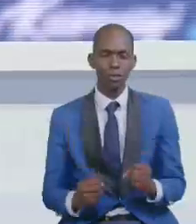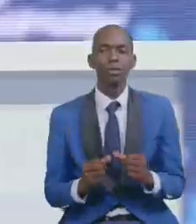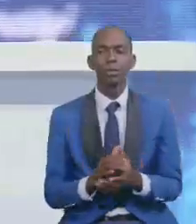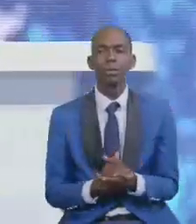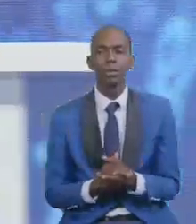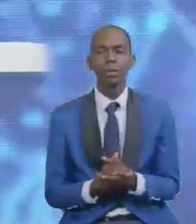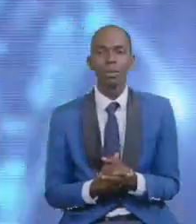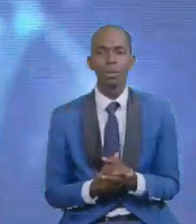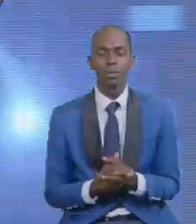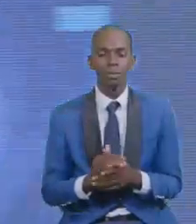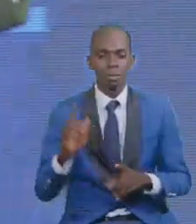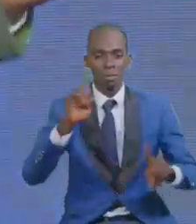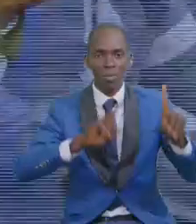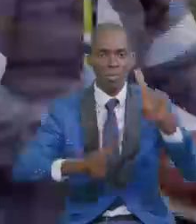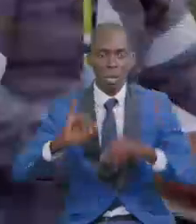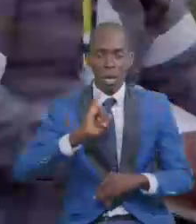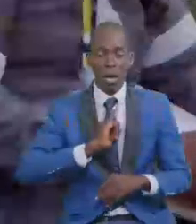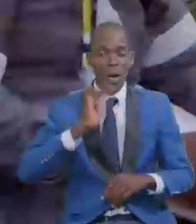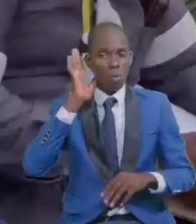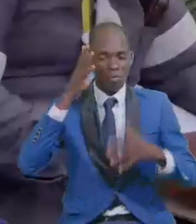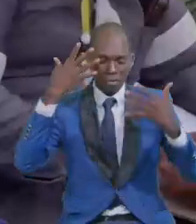I will finish strong.